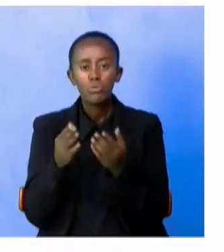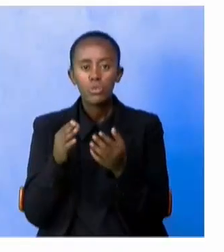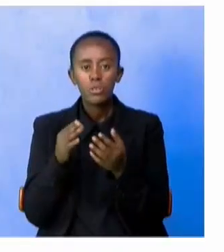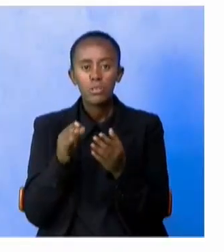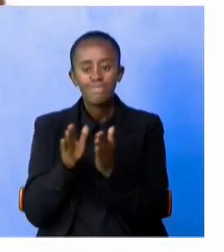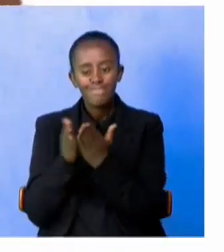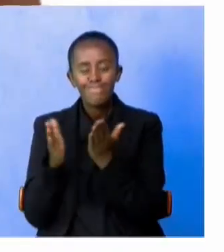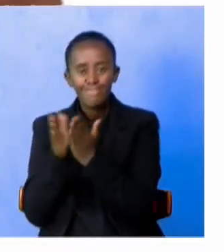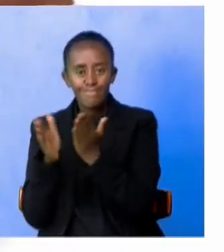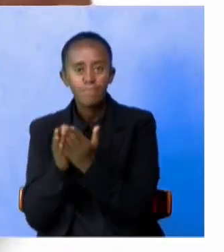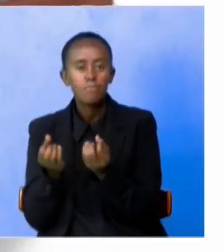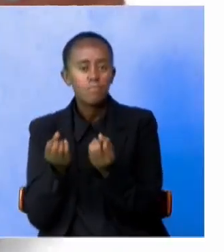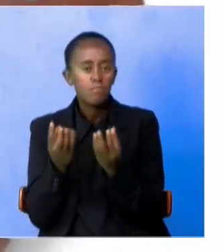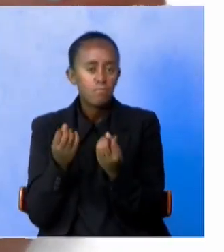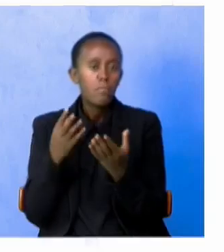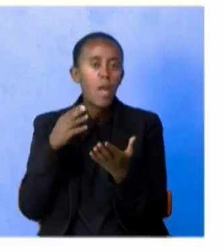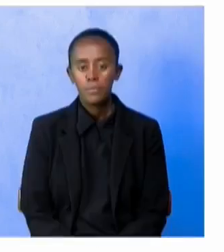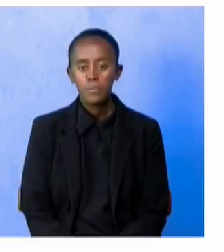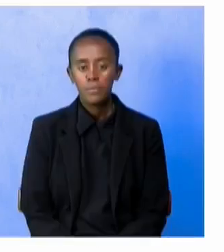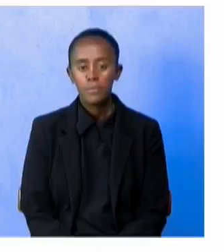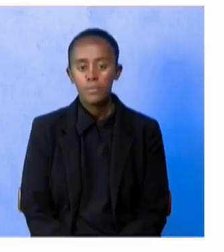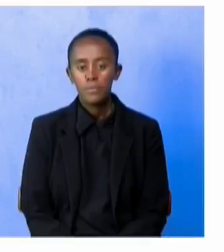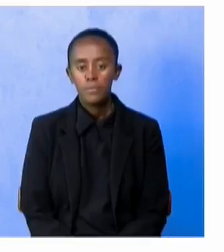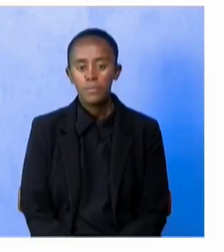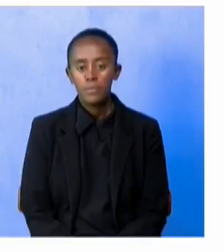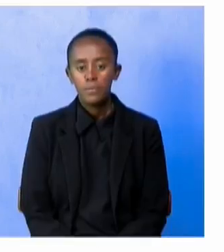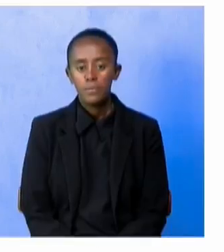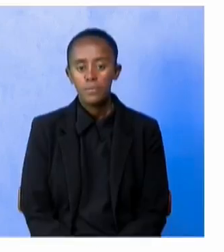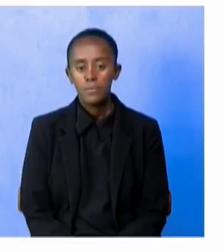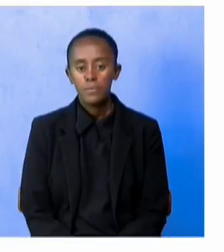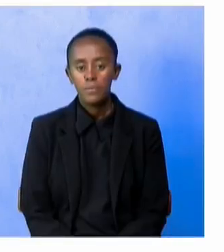action. The third example, we have